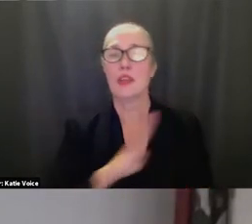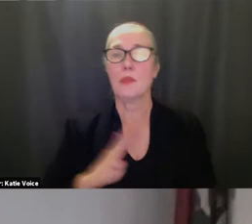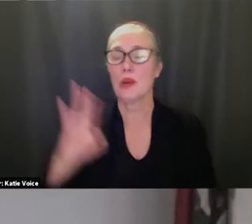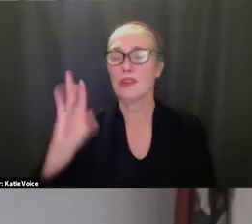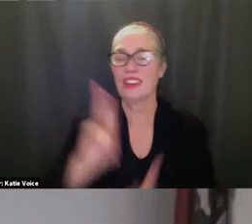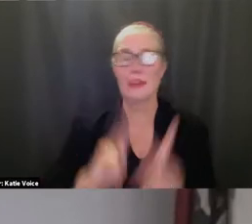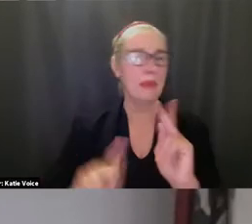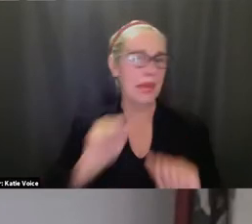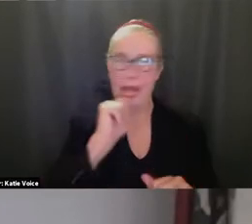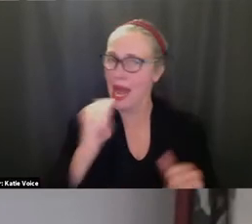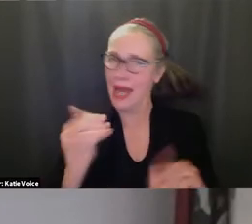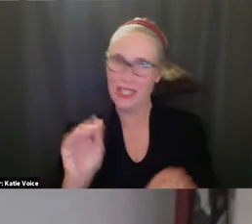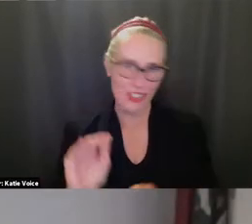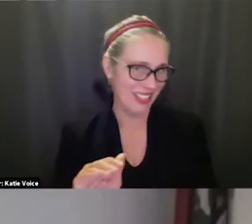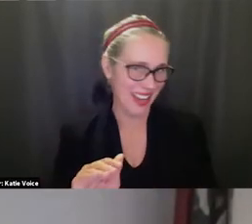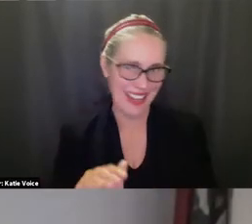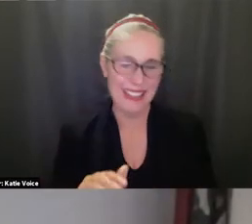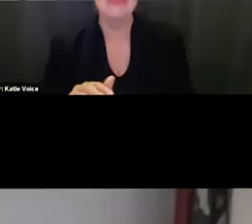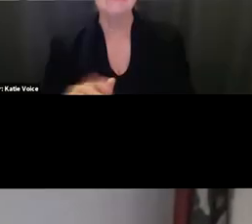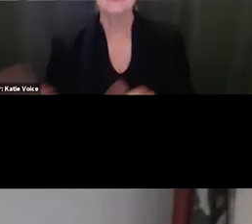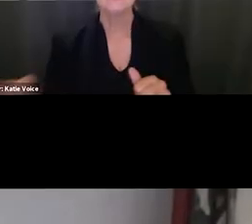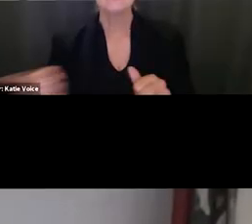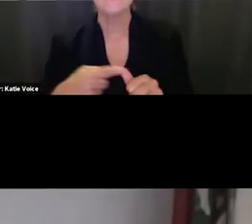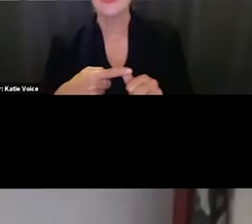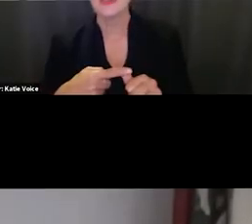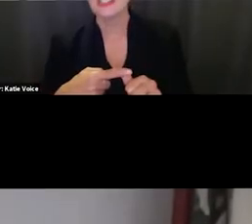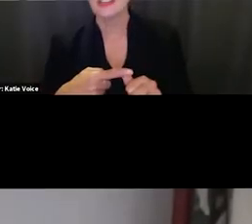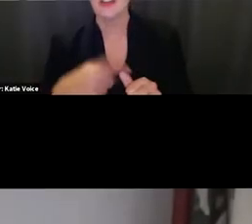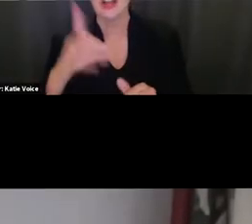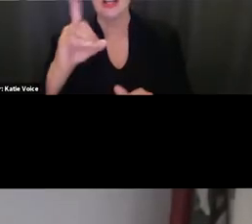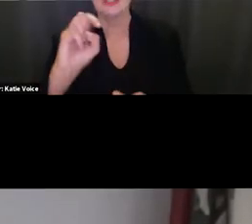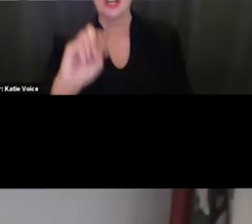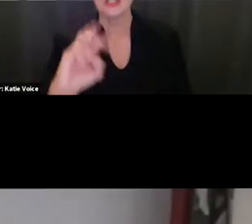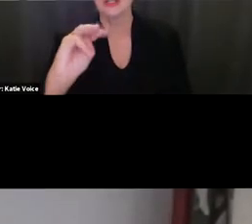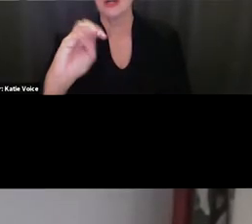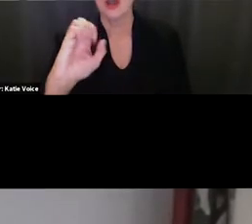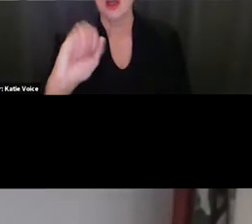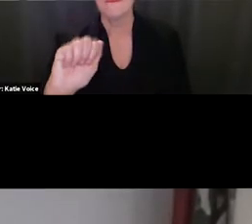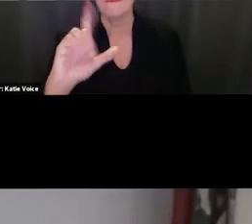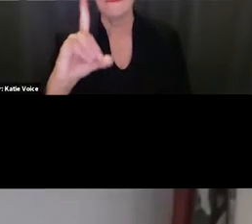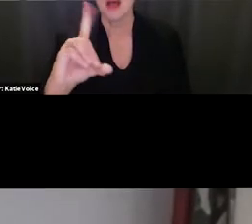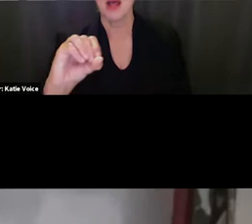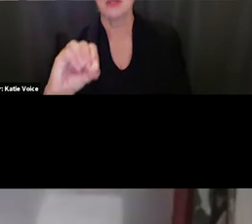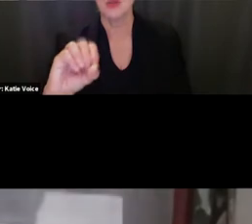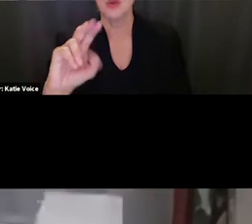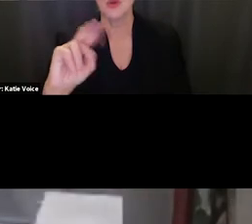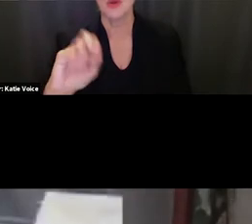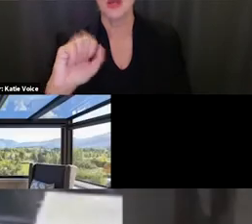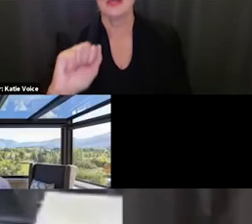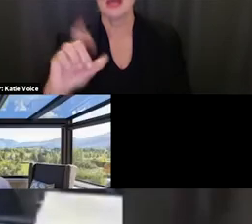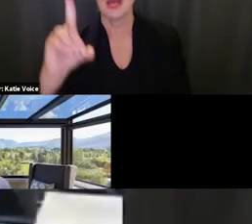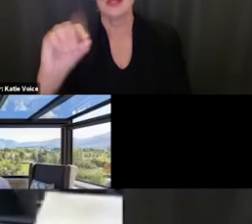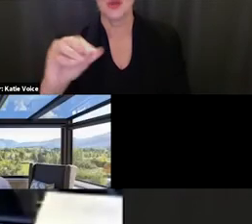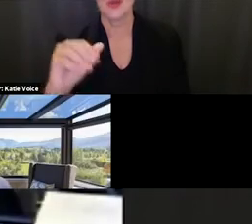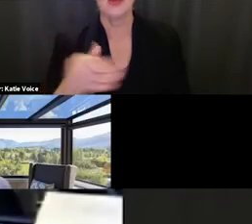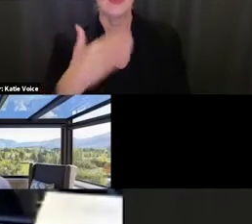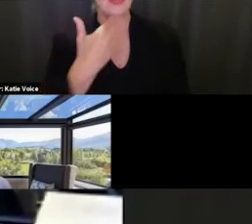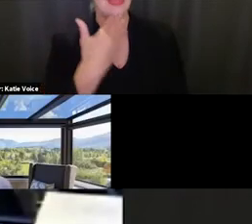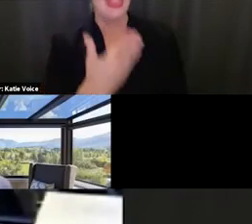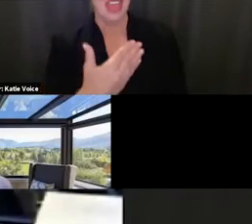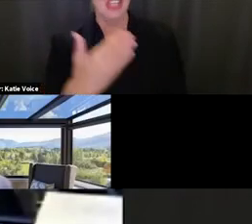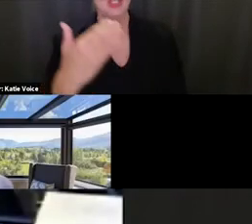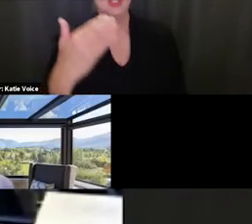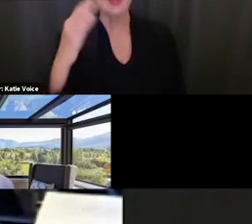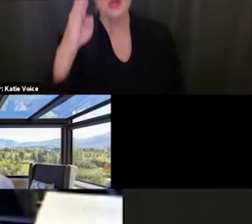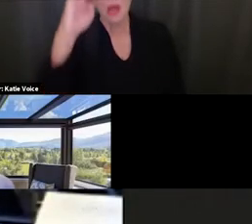tonight so first of all uh dr maldonado please thank you board president ford you